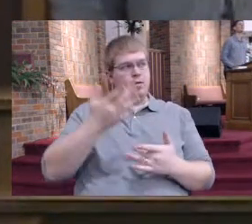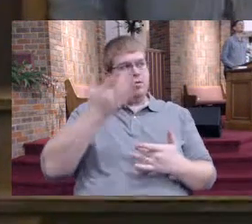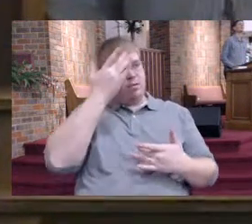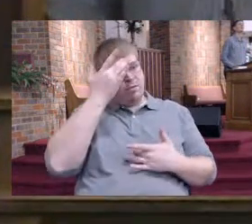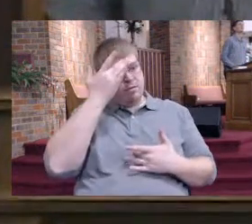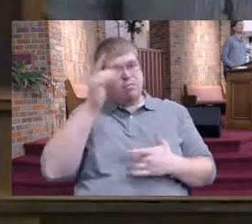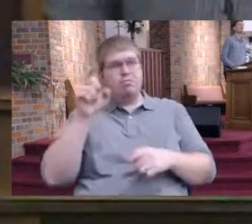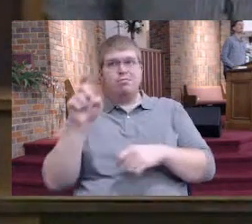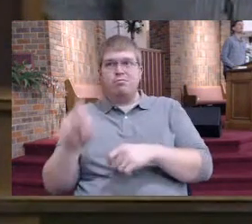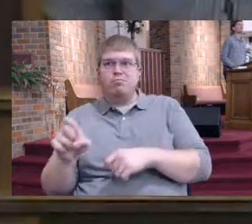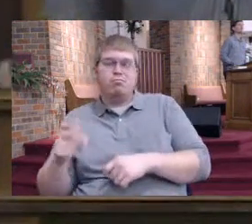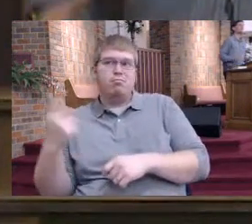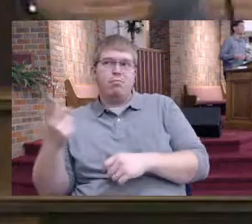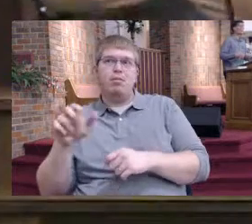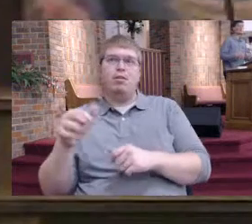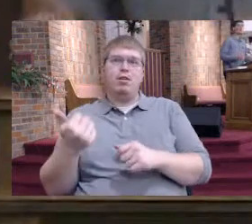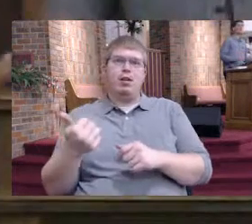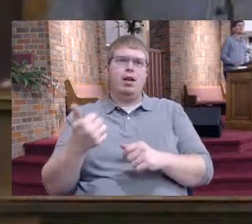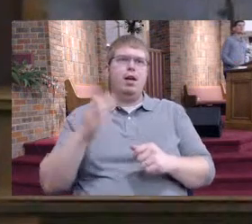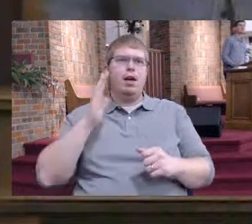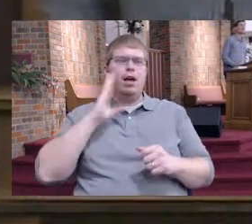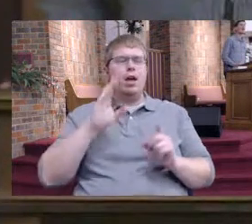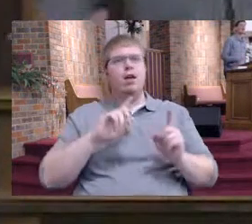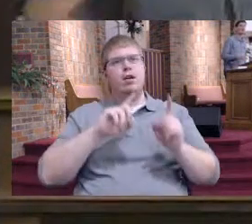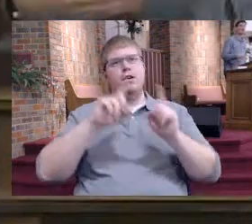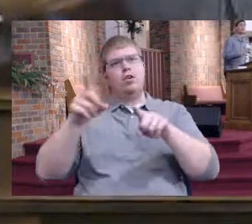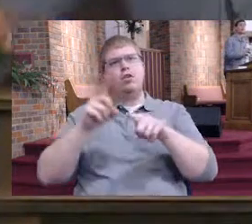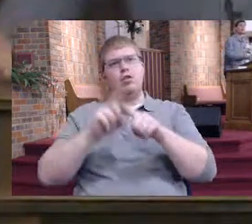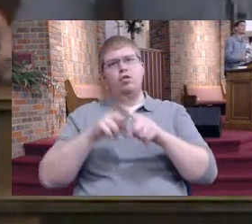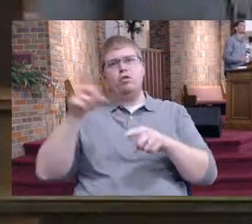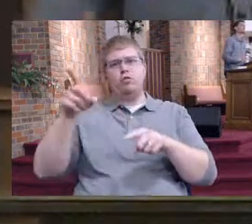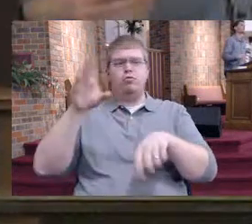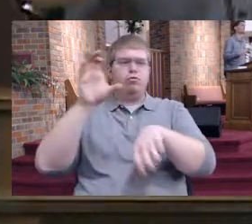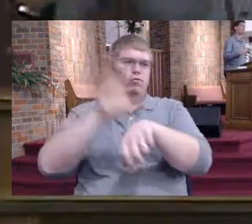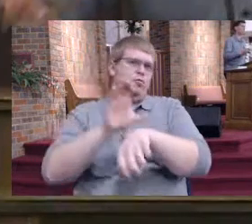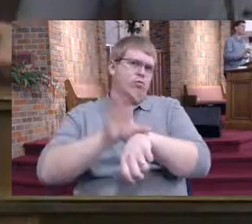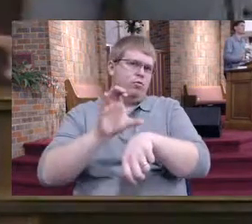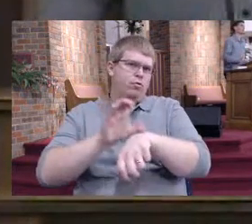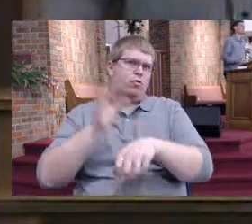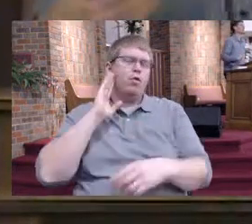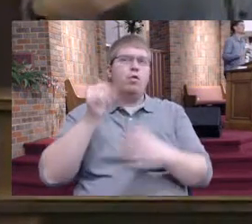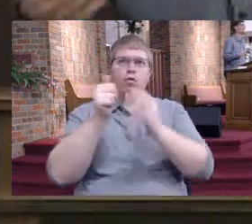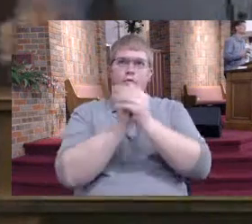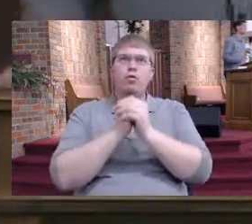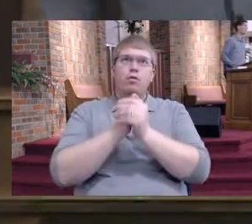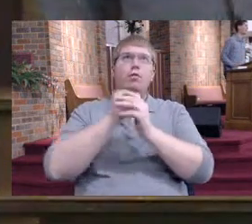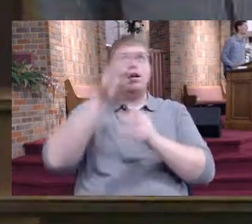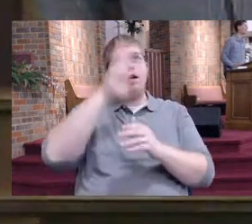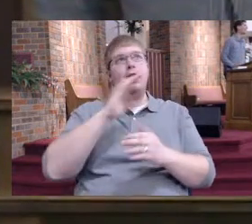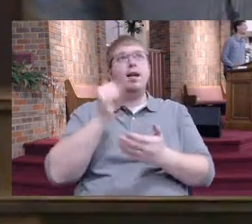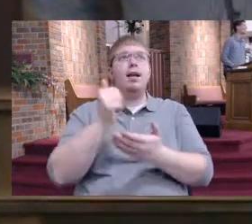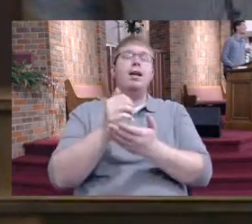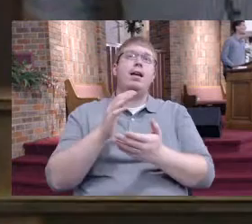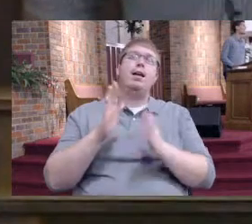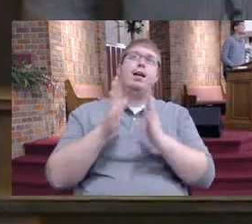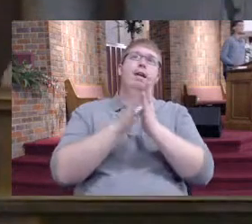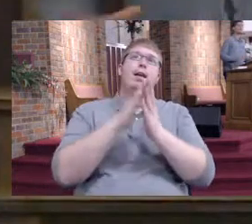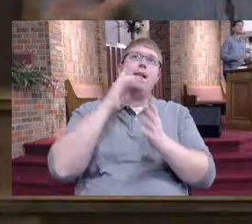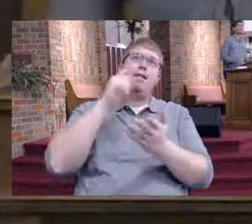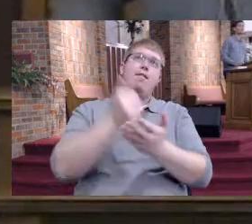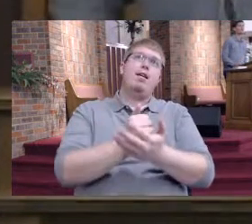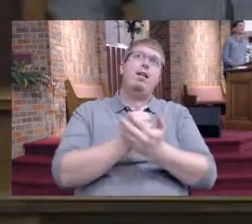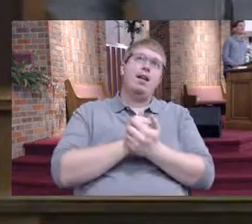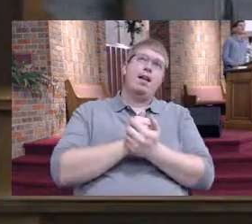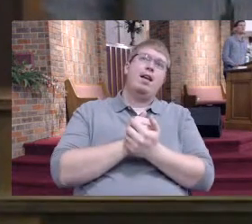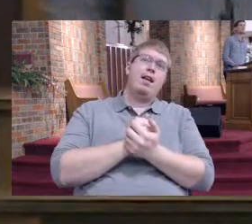something, they will go to the pastor, they'll go to the church to pray to God and to ask for help, for